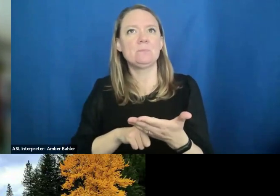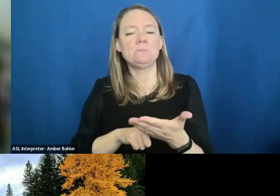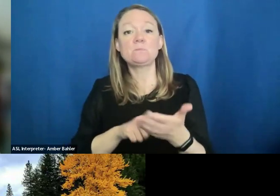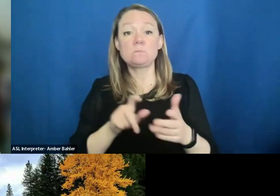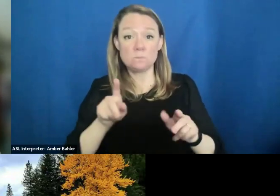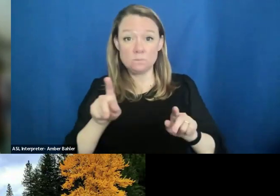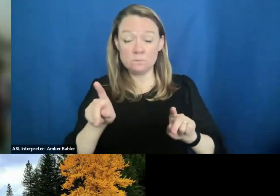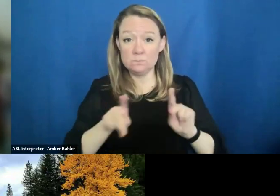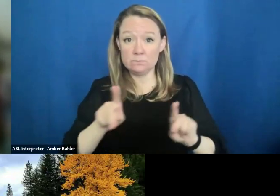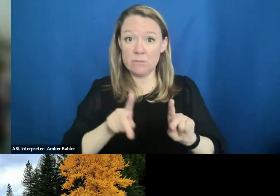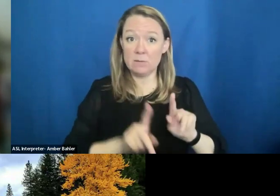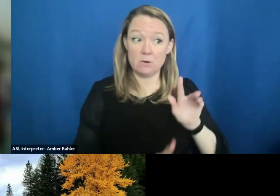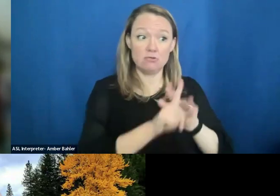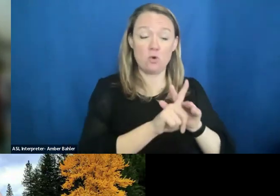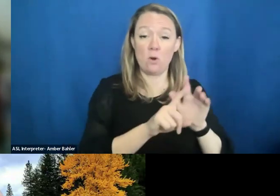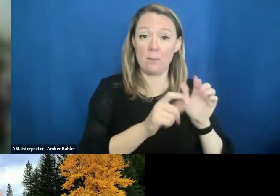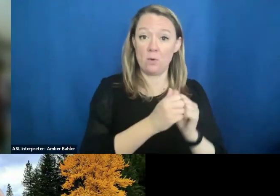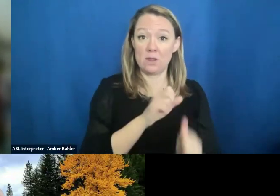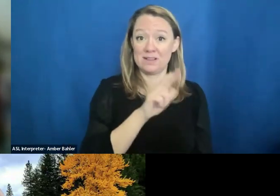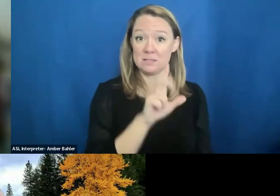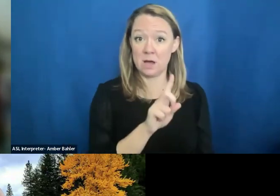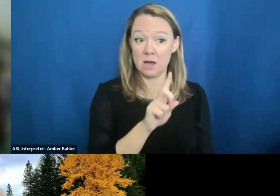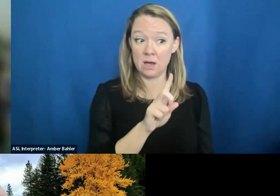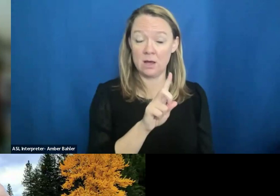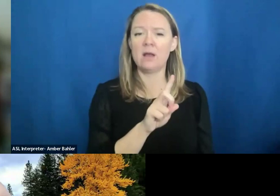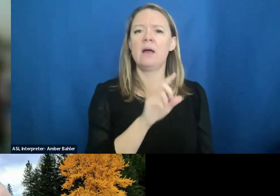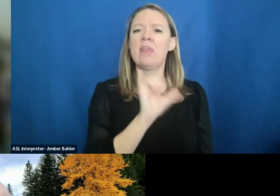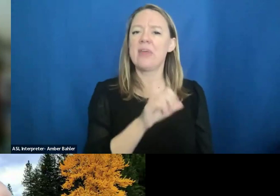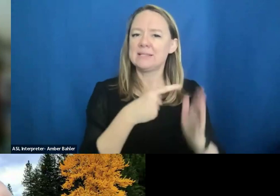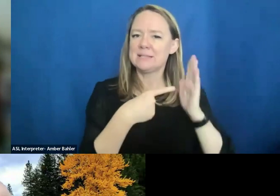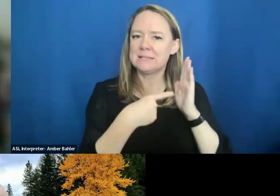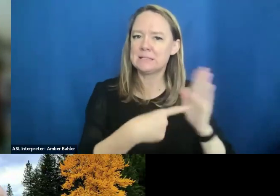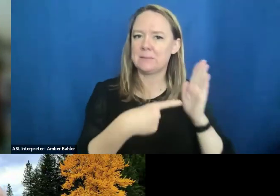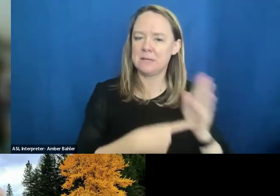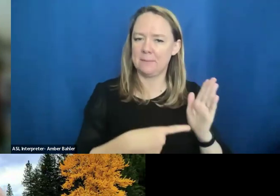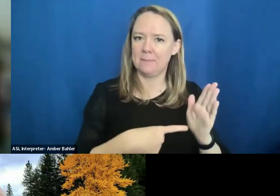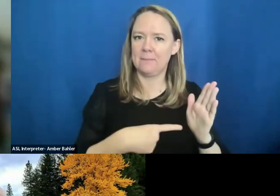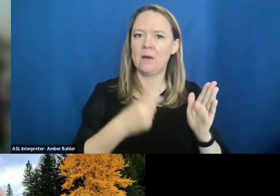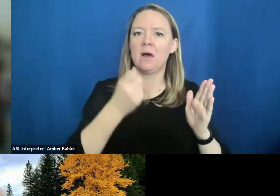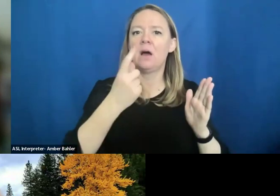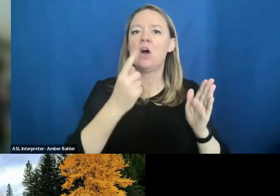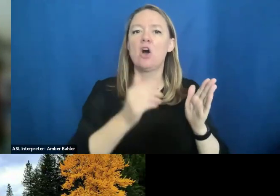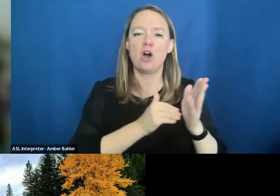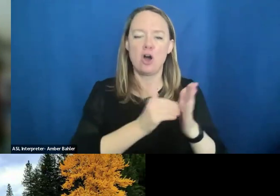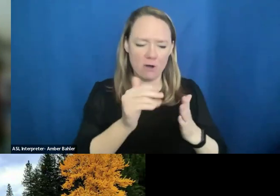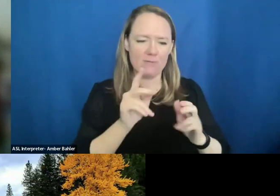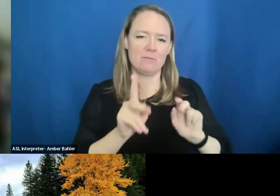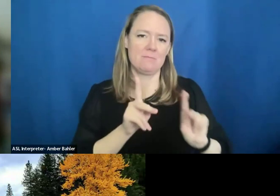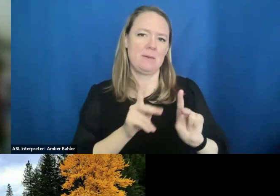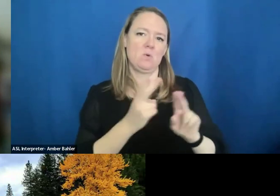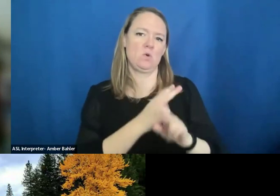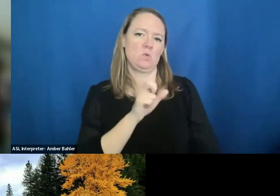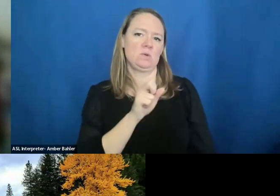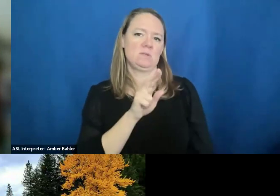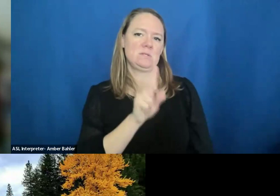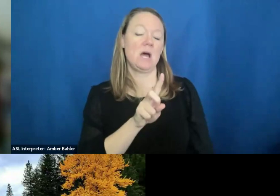with their substance use disorder, that's sort of a symptom, but often a lot of folks are using substances if they have mental